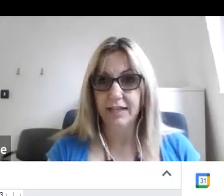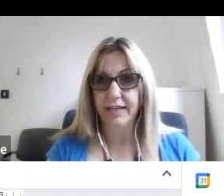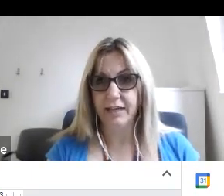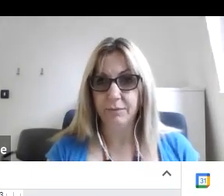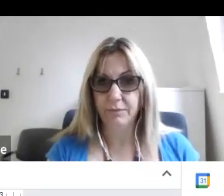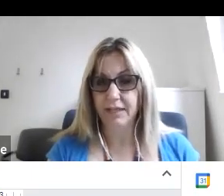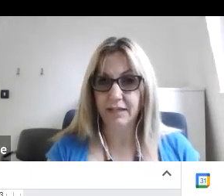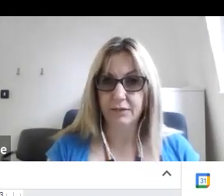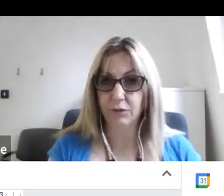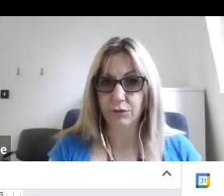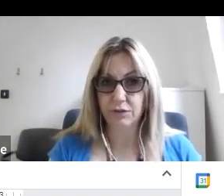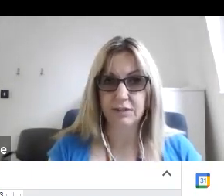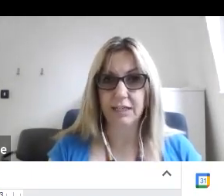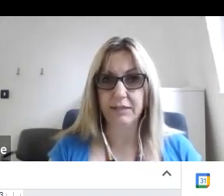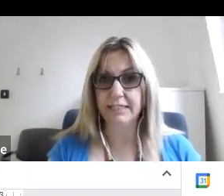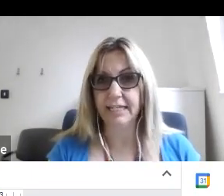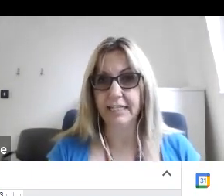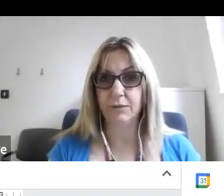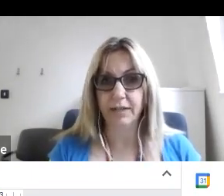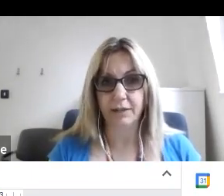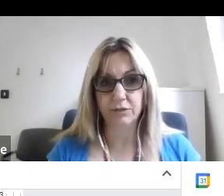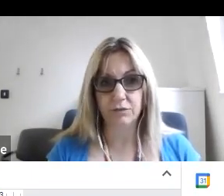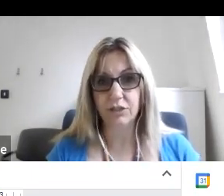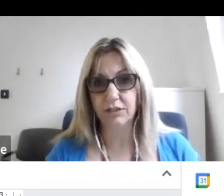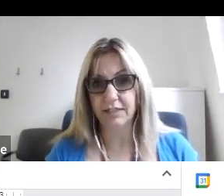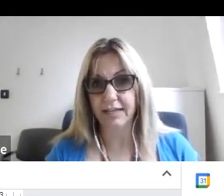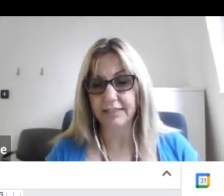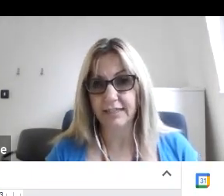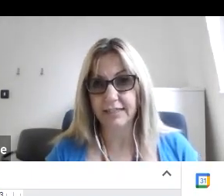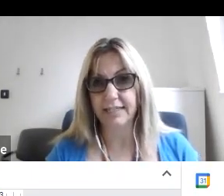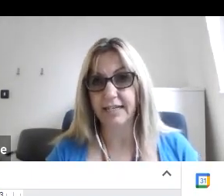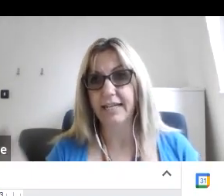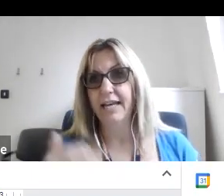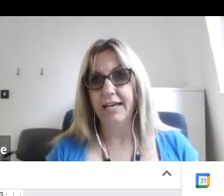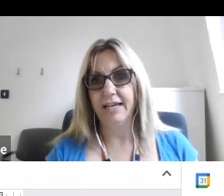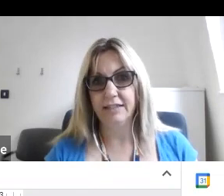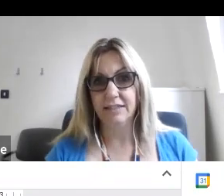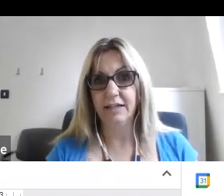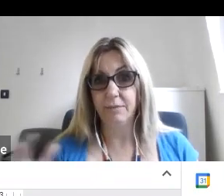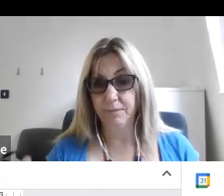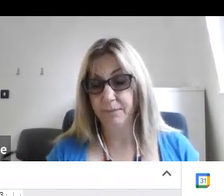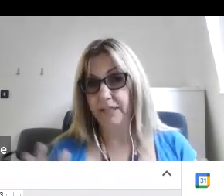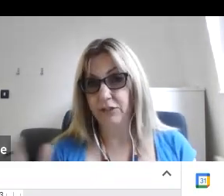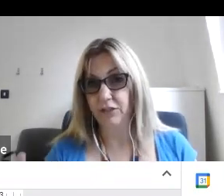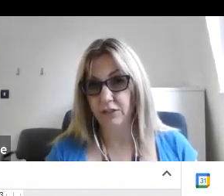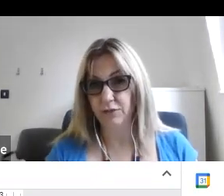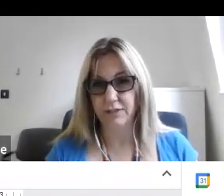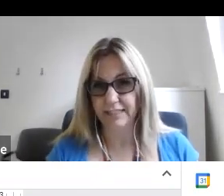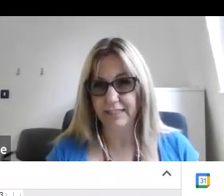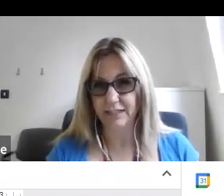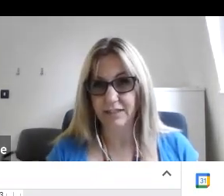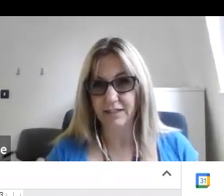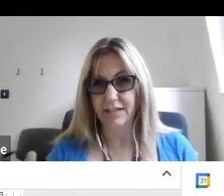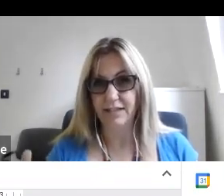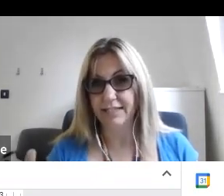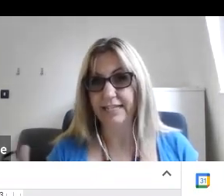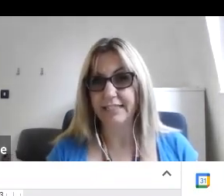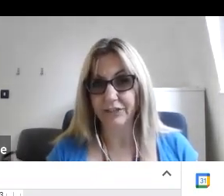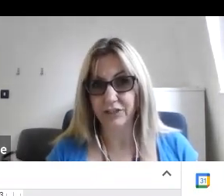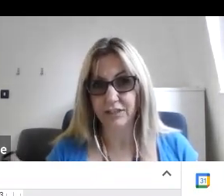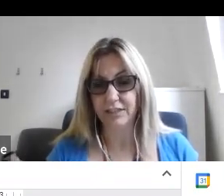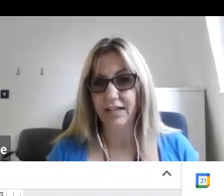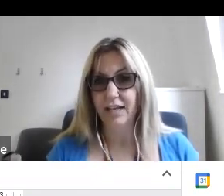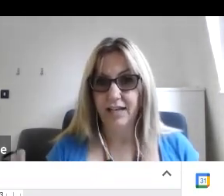driving, they can have a course of CBT that will help to reduce that anxiety. And it's usually sort of 6 to